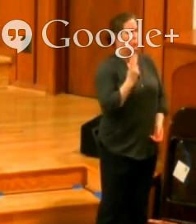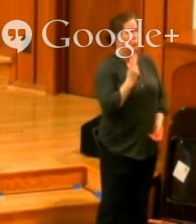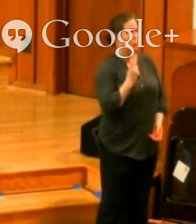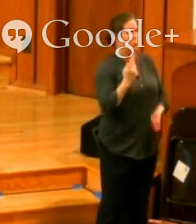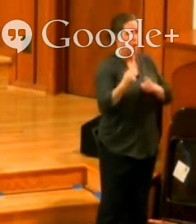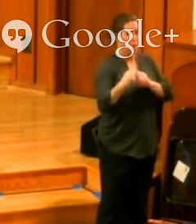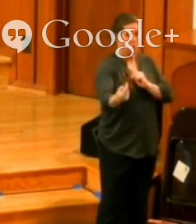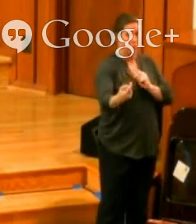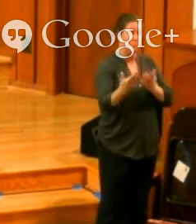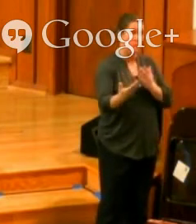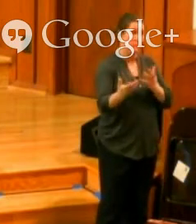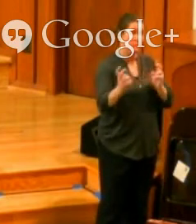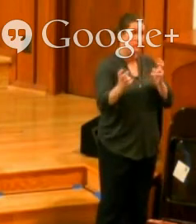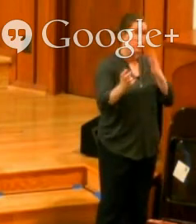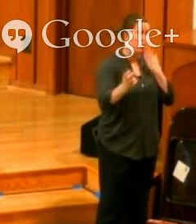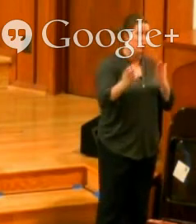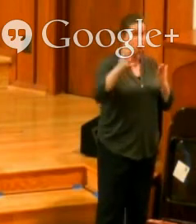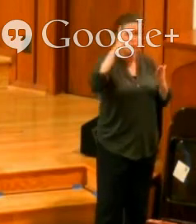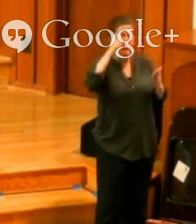Maybe good and evil.